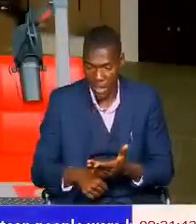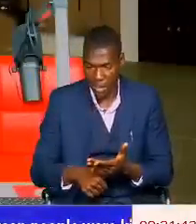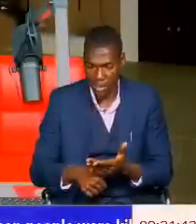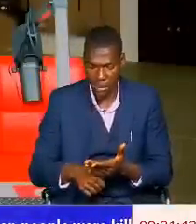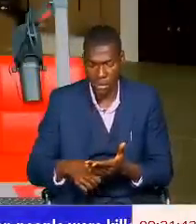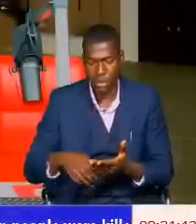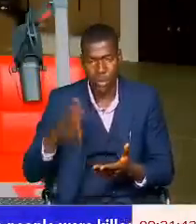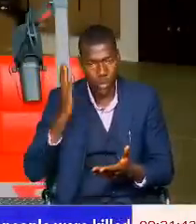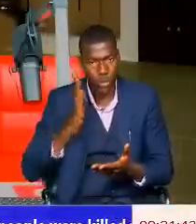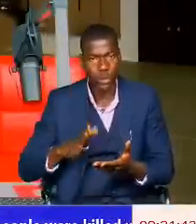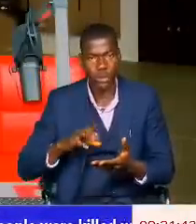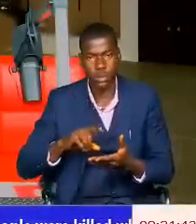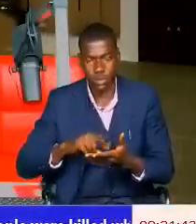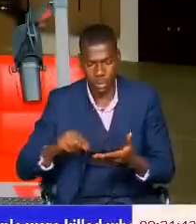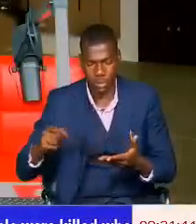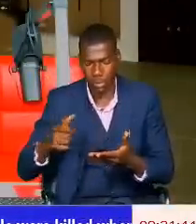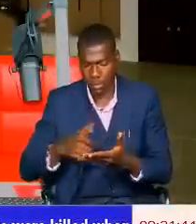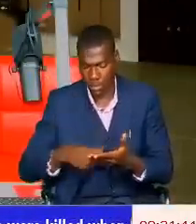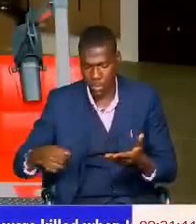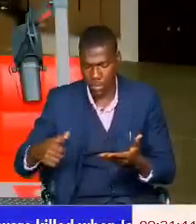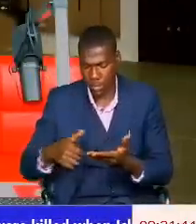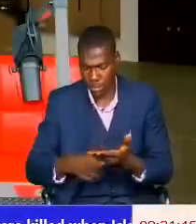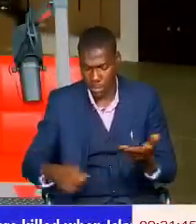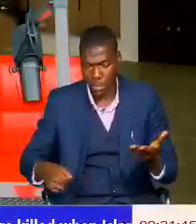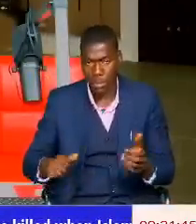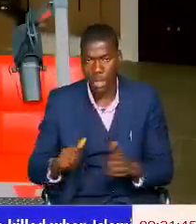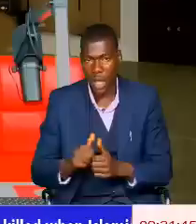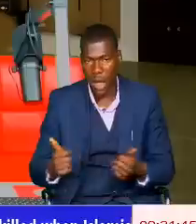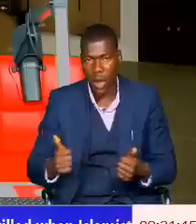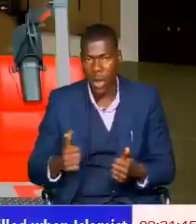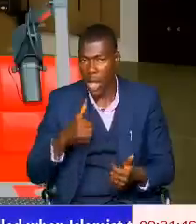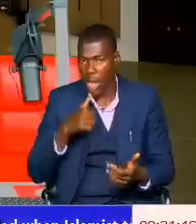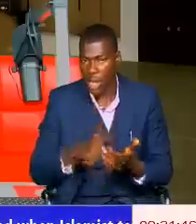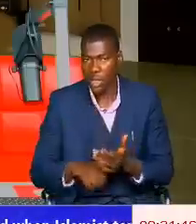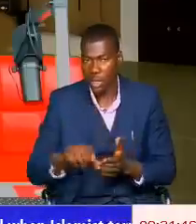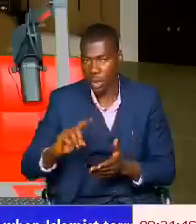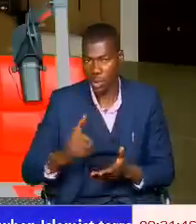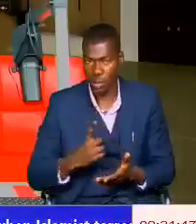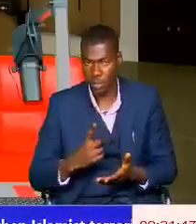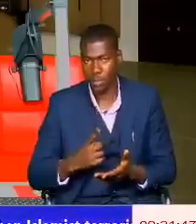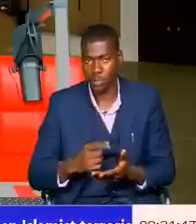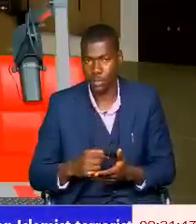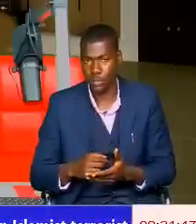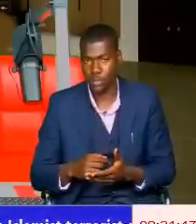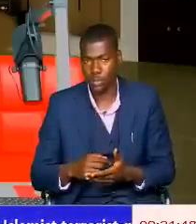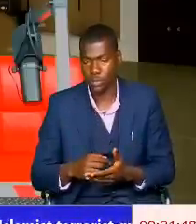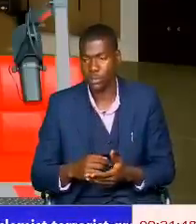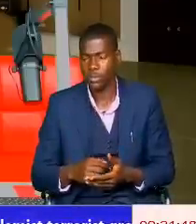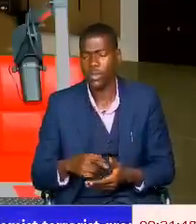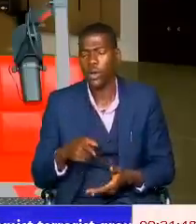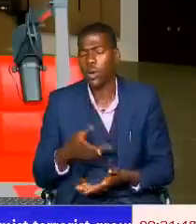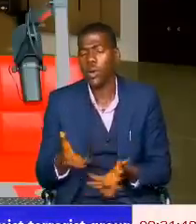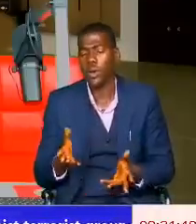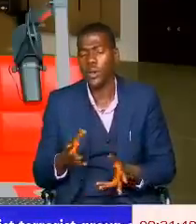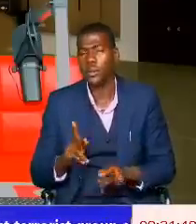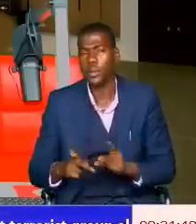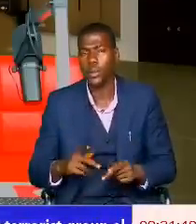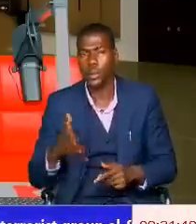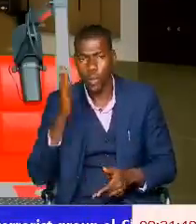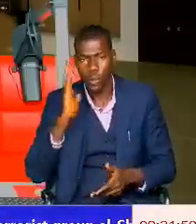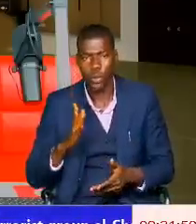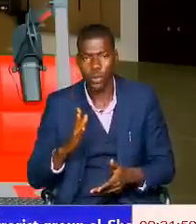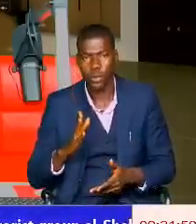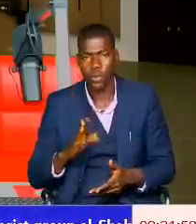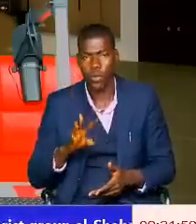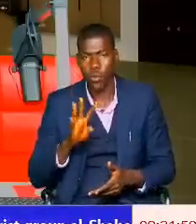the letters according to how the letters come. Now them, they arrange 40